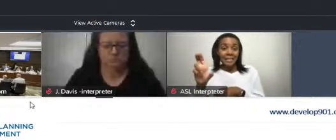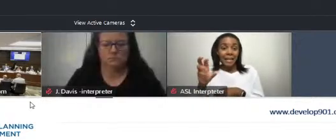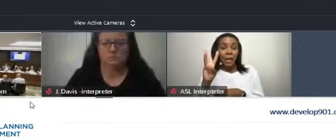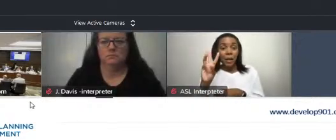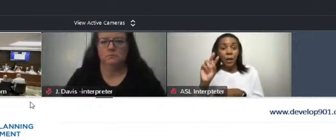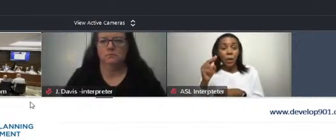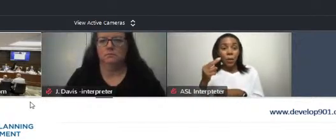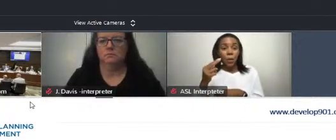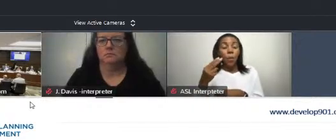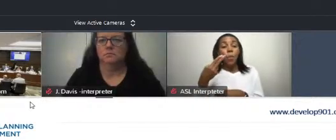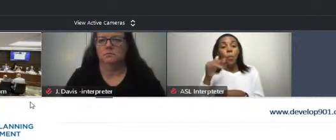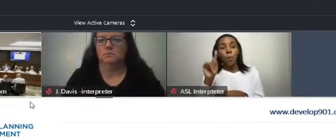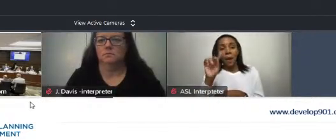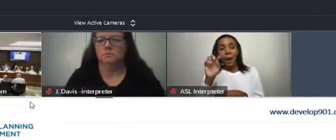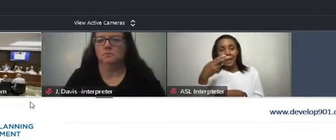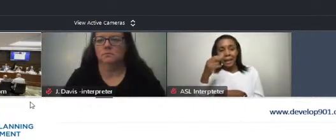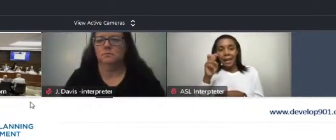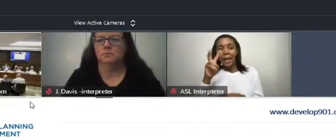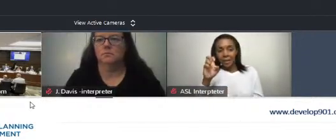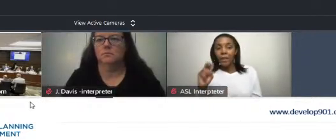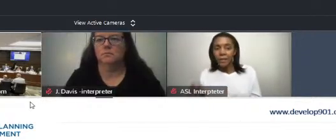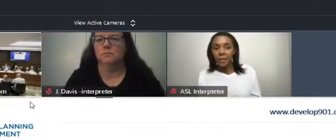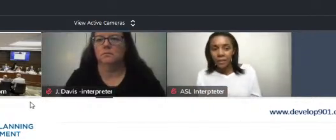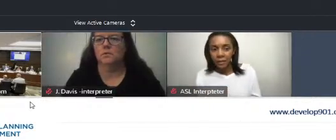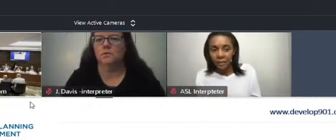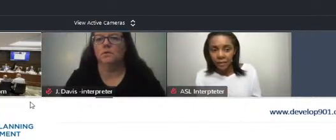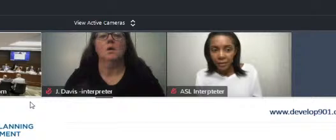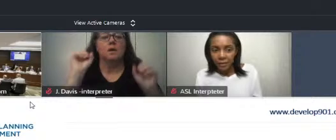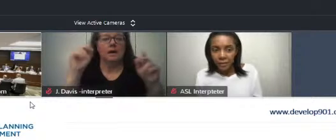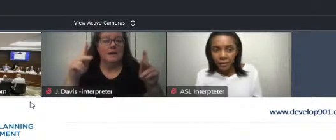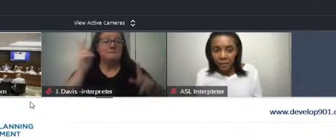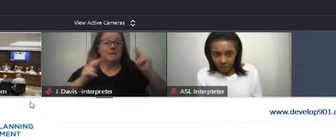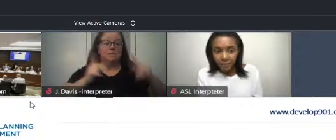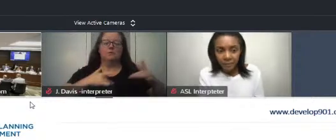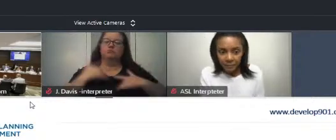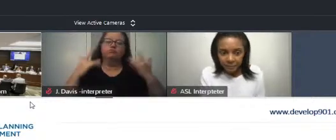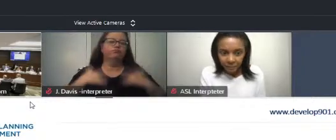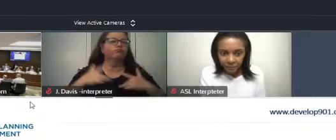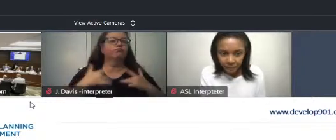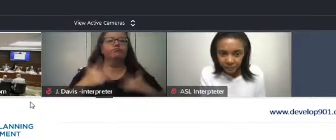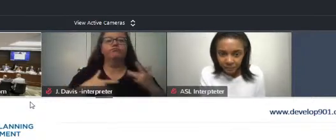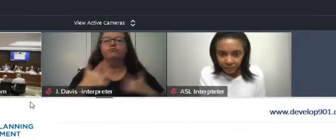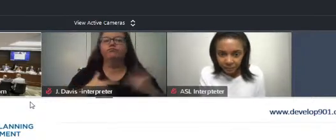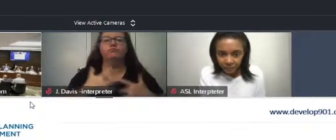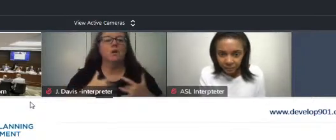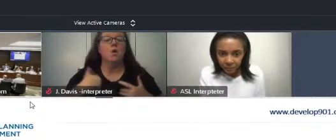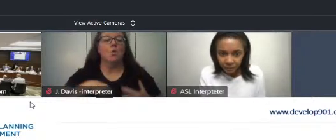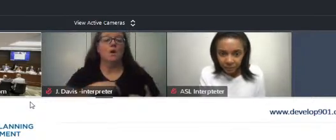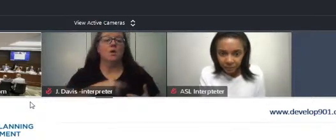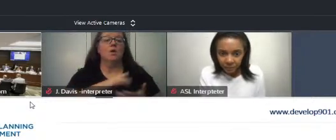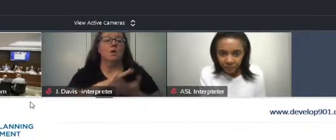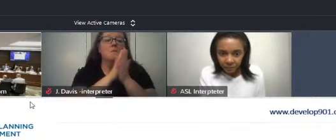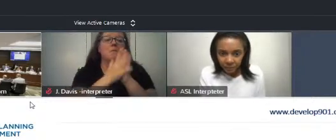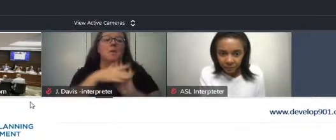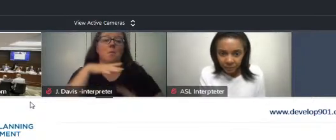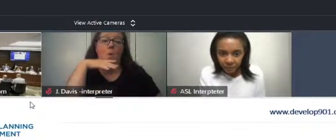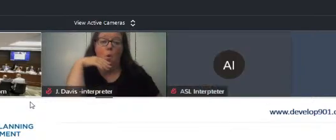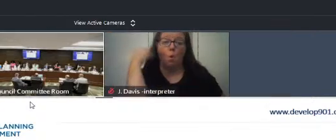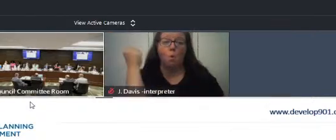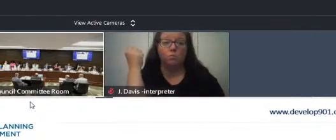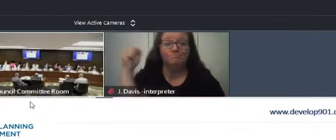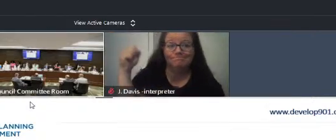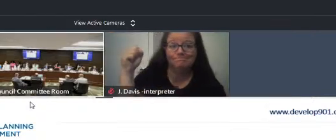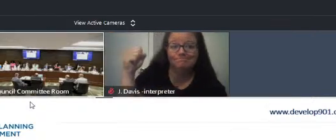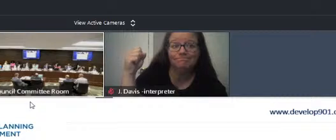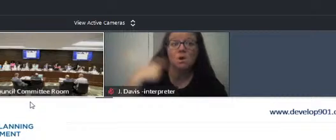Whitehaven. As I've gone through the community, people are excited about it. We're an aging community. So the only thing that I want to make